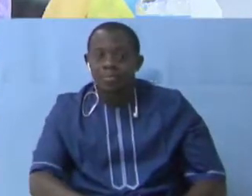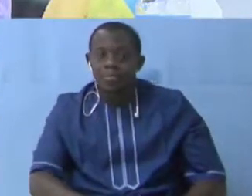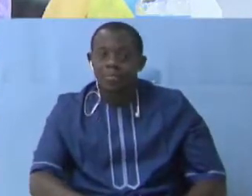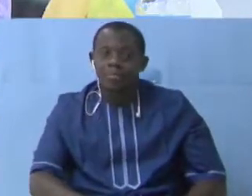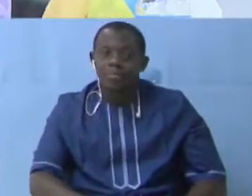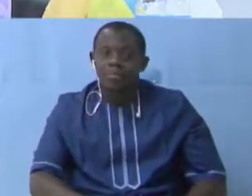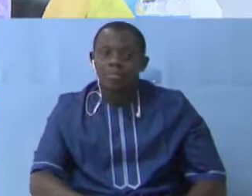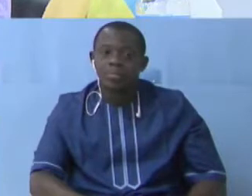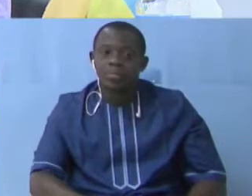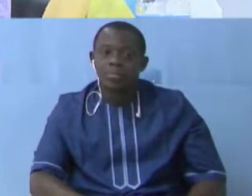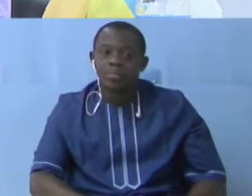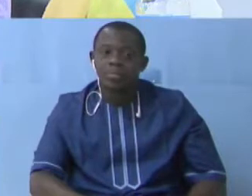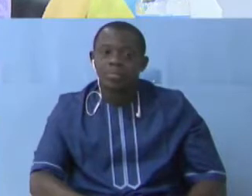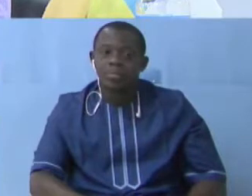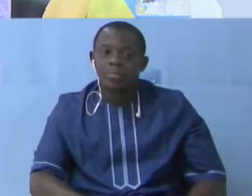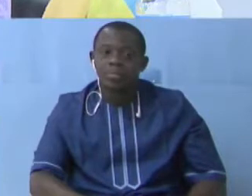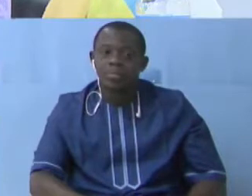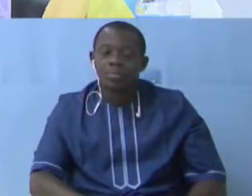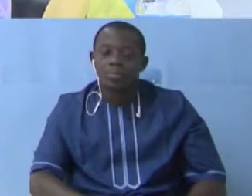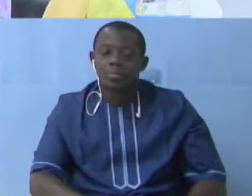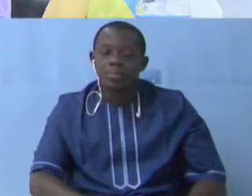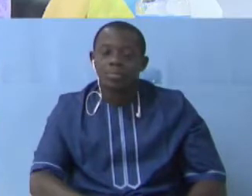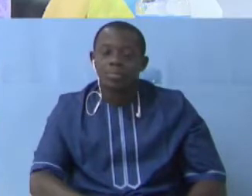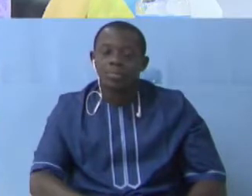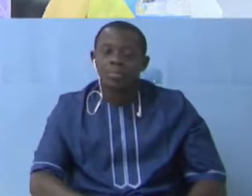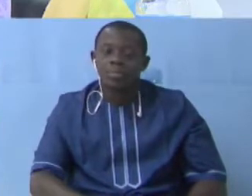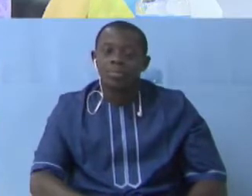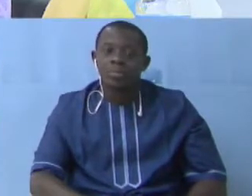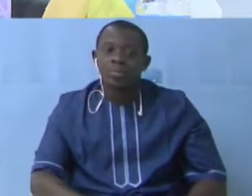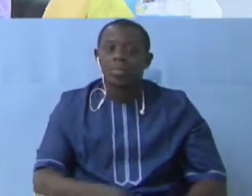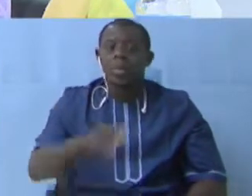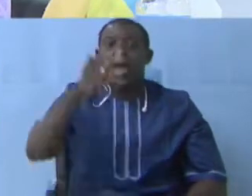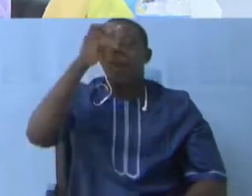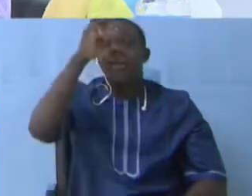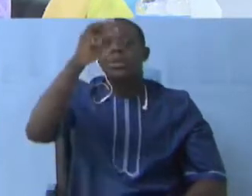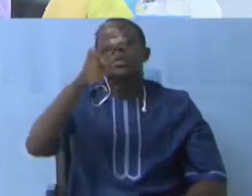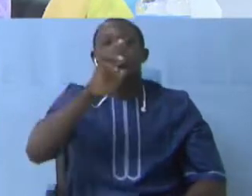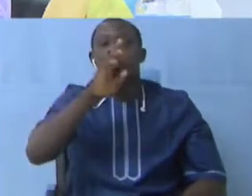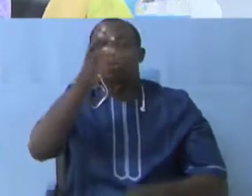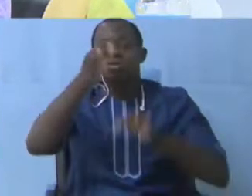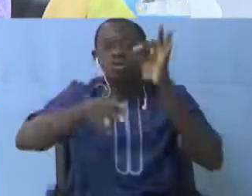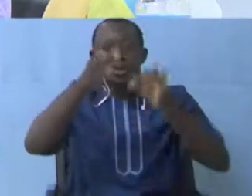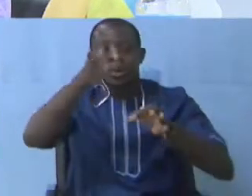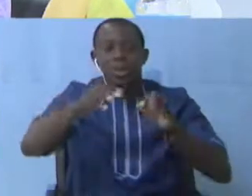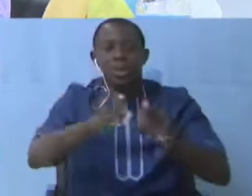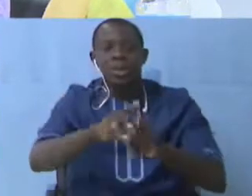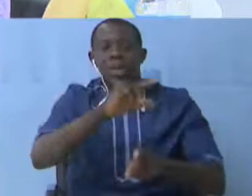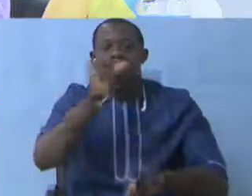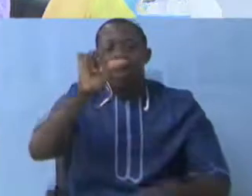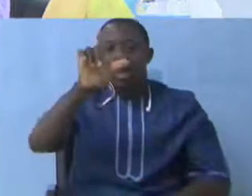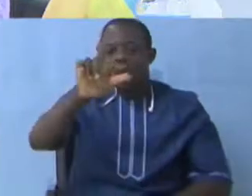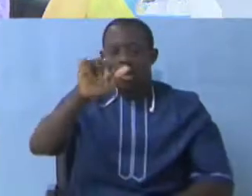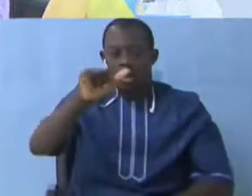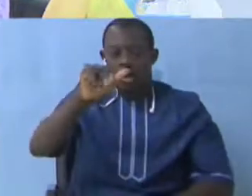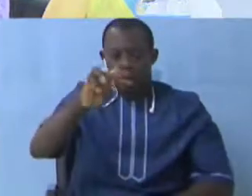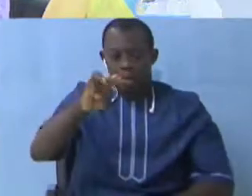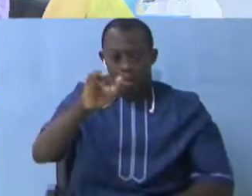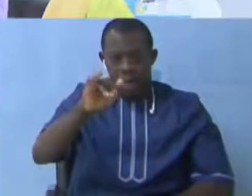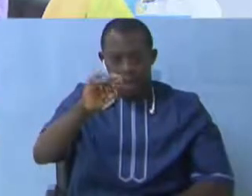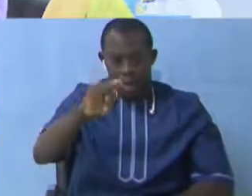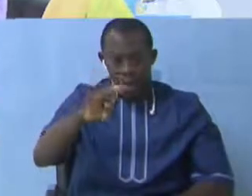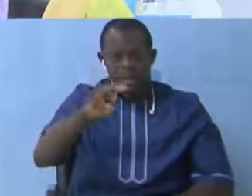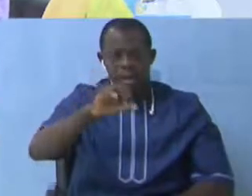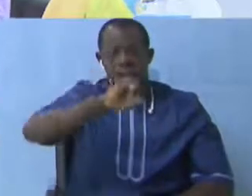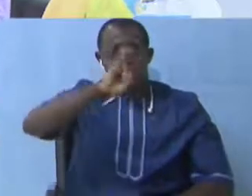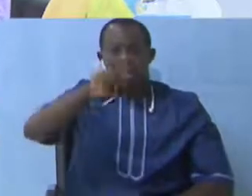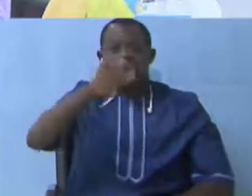the Minister of Justice, then Lamine Jobate, attended the African Commission in Yamoussoukro, Côte d'Ivoire. ki nga xam ne moo